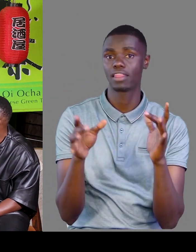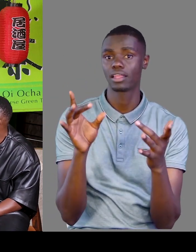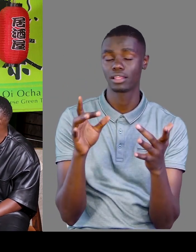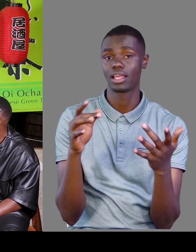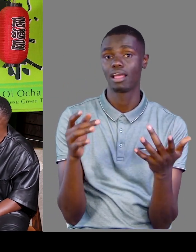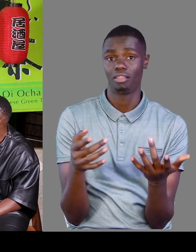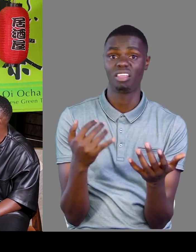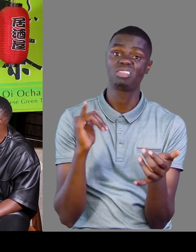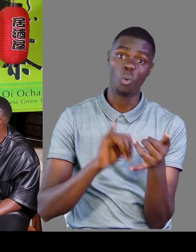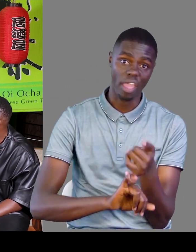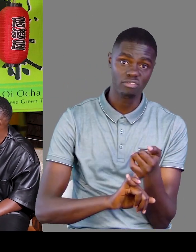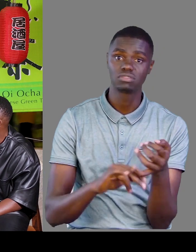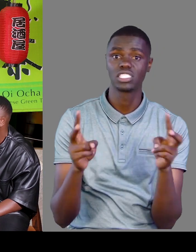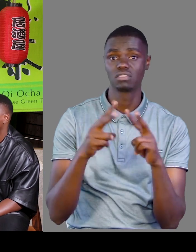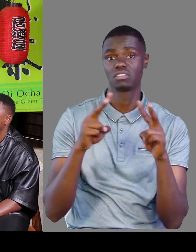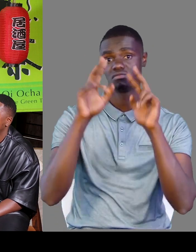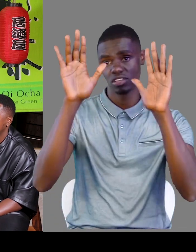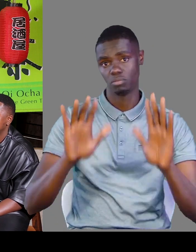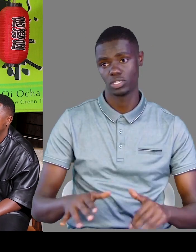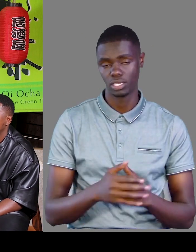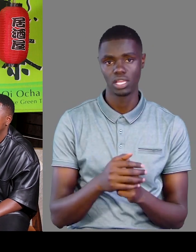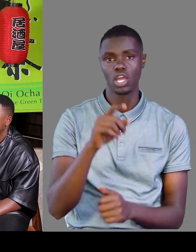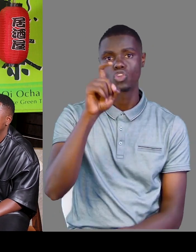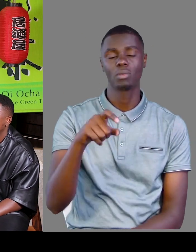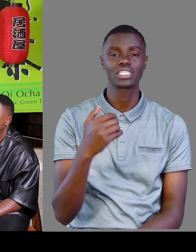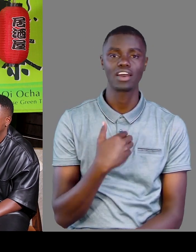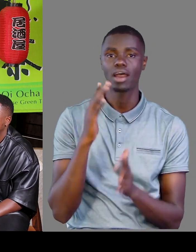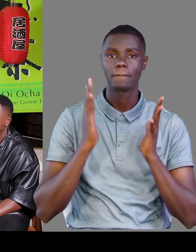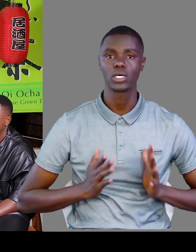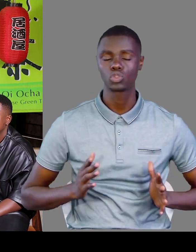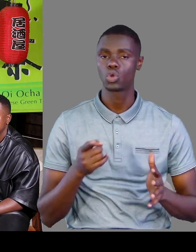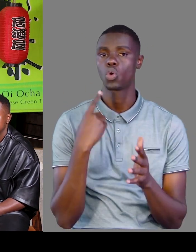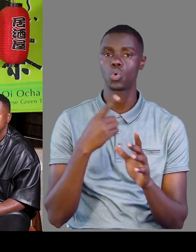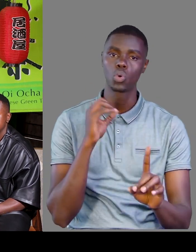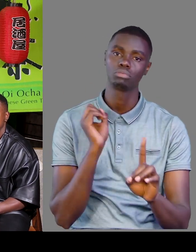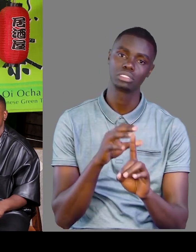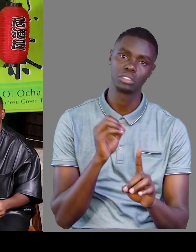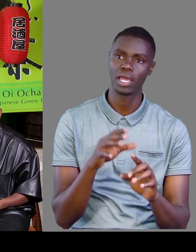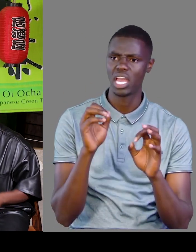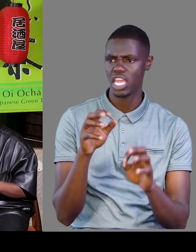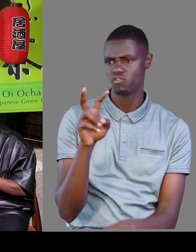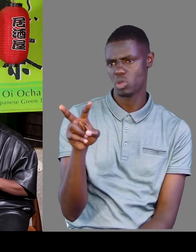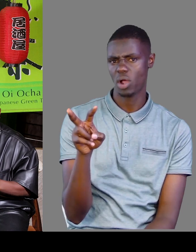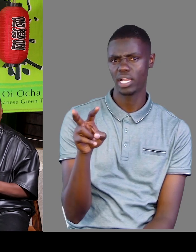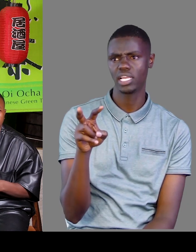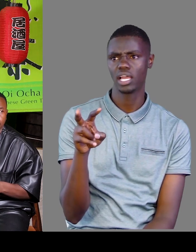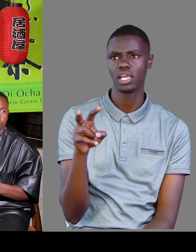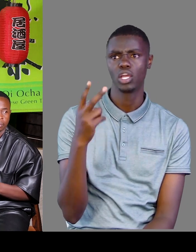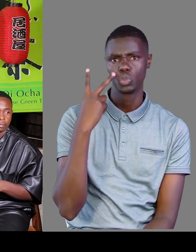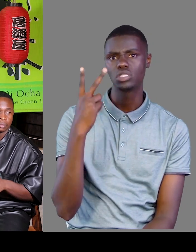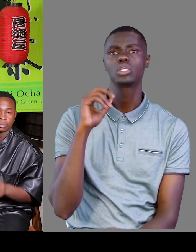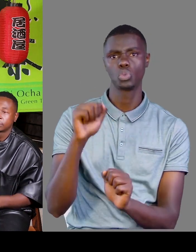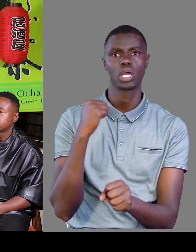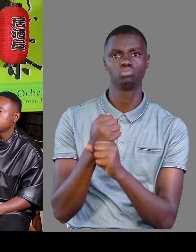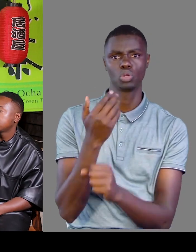choose to have also is very important. You need to have a partner who inspires you. Somebody who ukimwangalia unaona we can